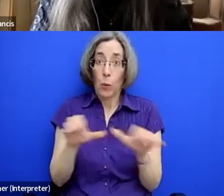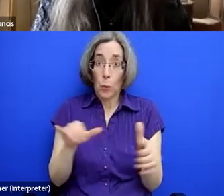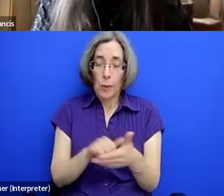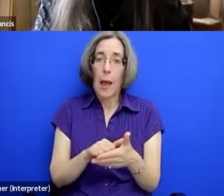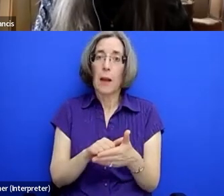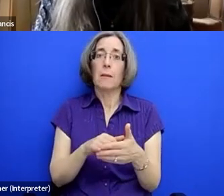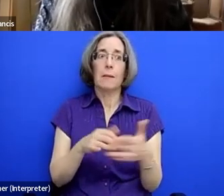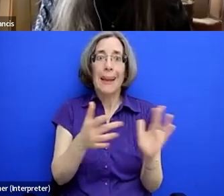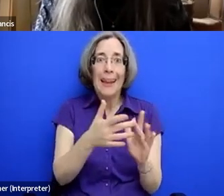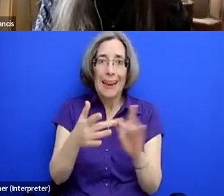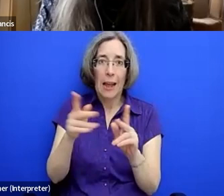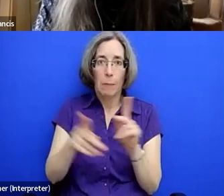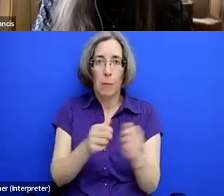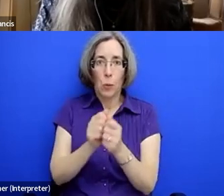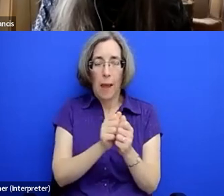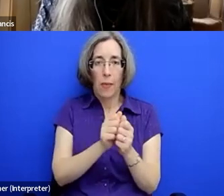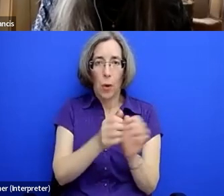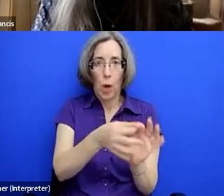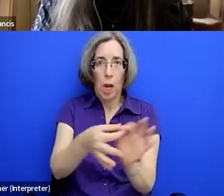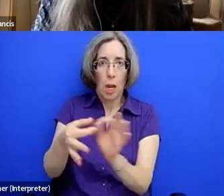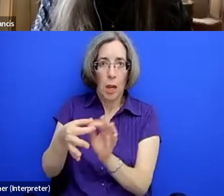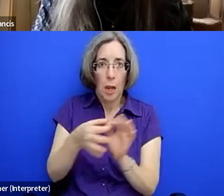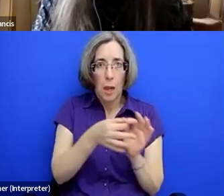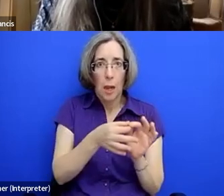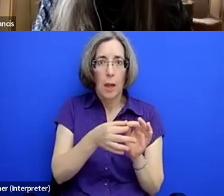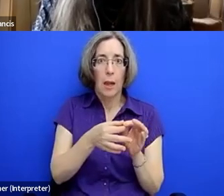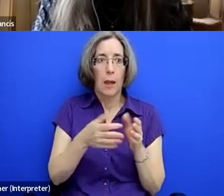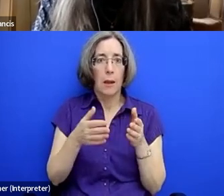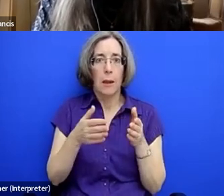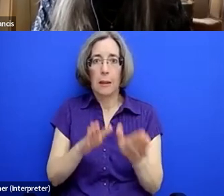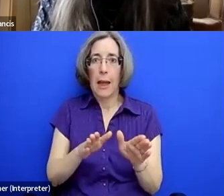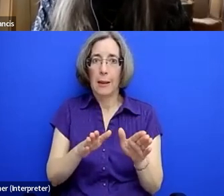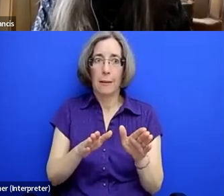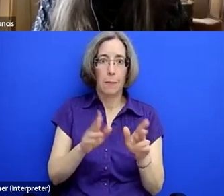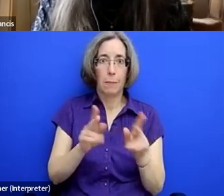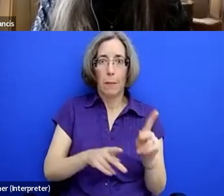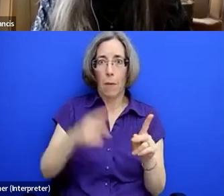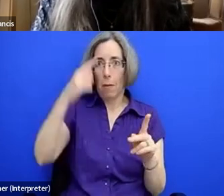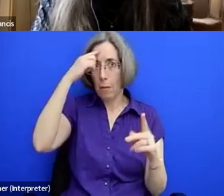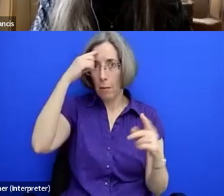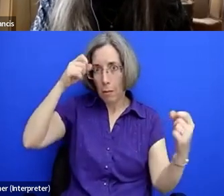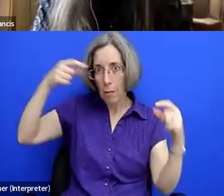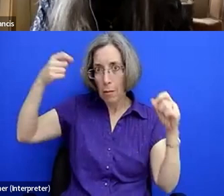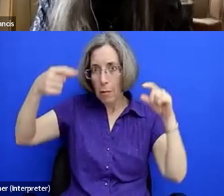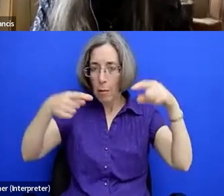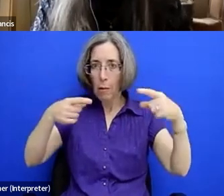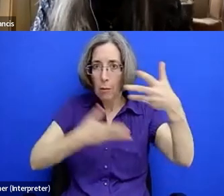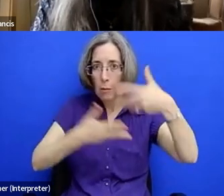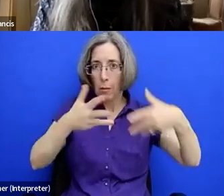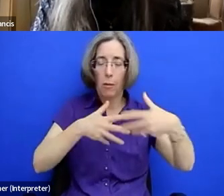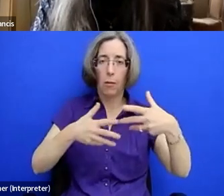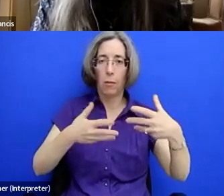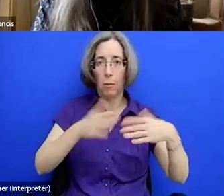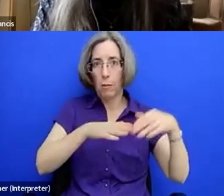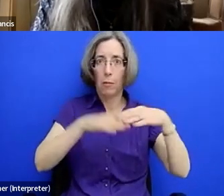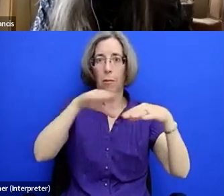having circumstances where minds can run across similar minds. Yeah, and that's a really good